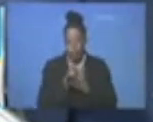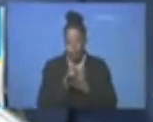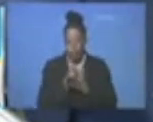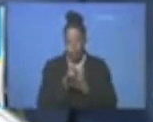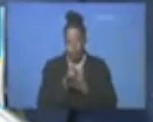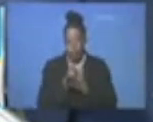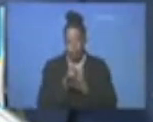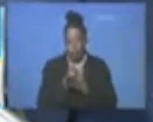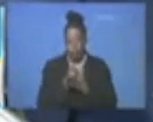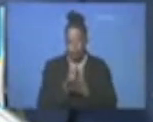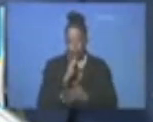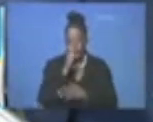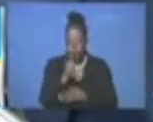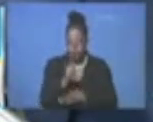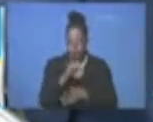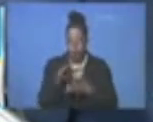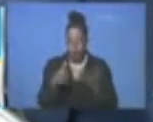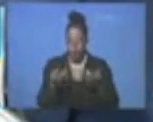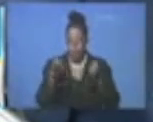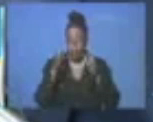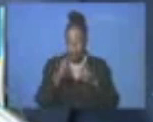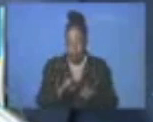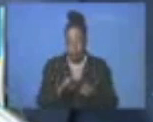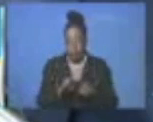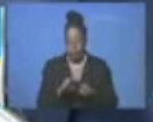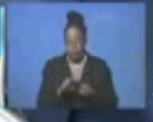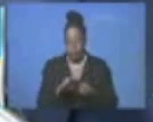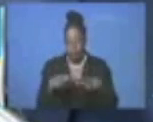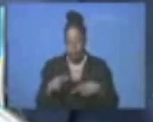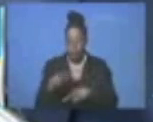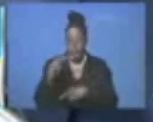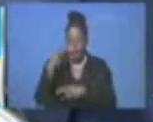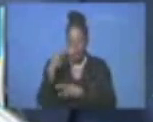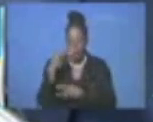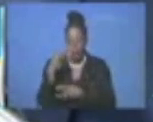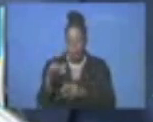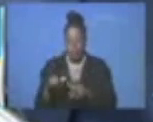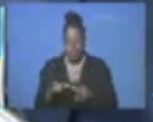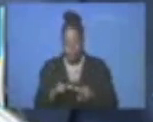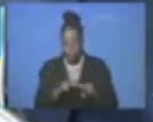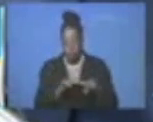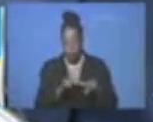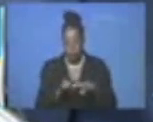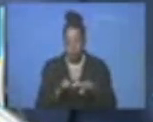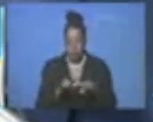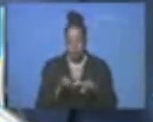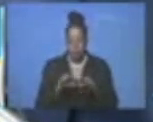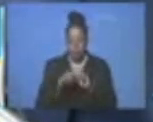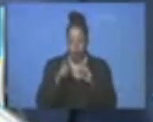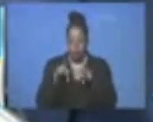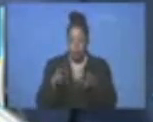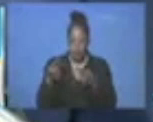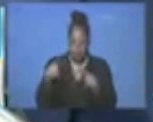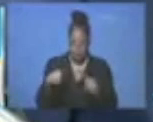manpower necessary to ensure that these events are not just held, but held in the highest form of class that you can see, so that when persons come